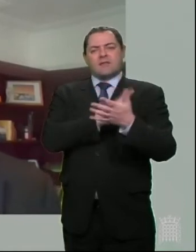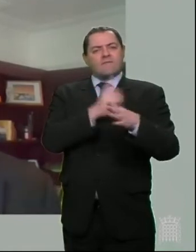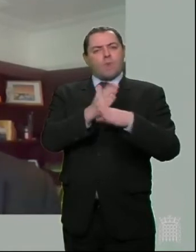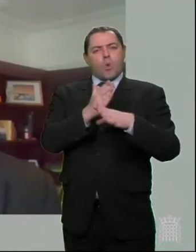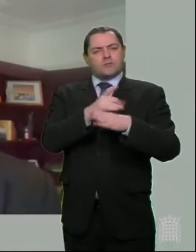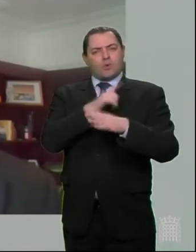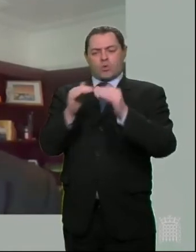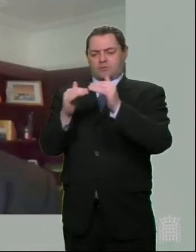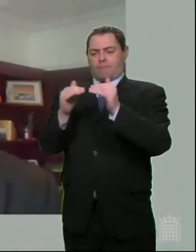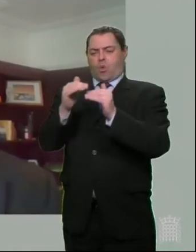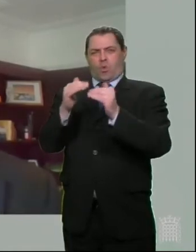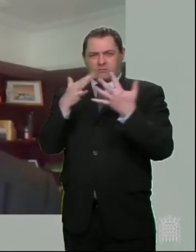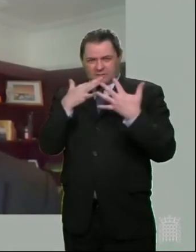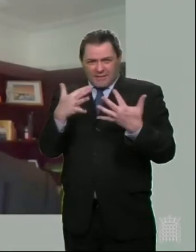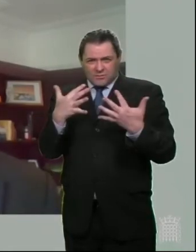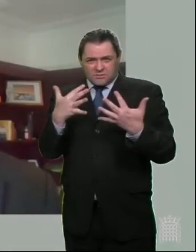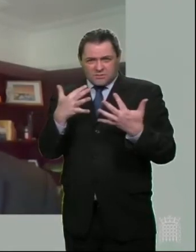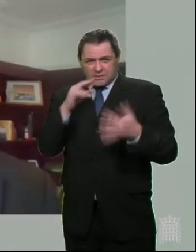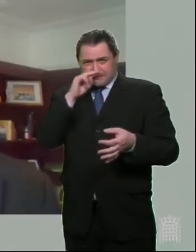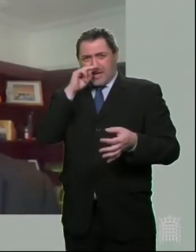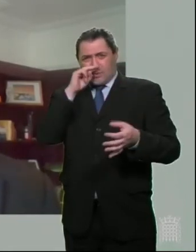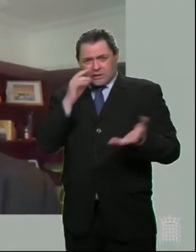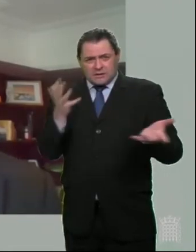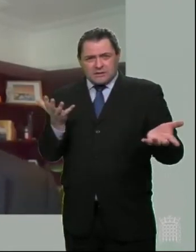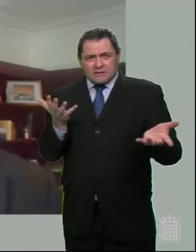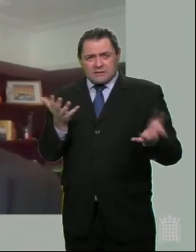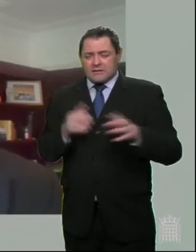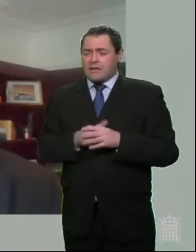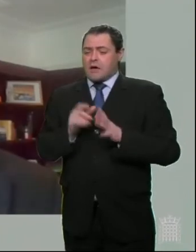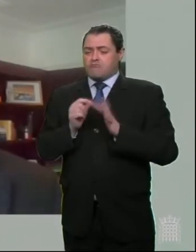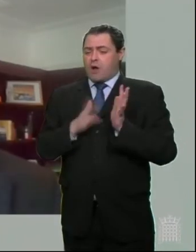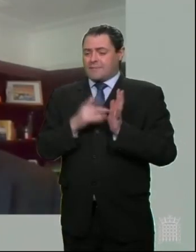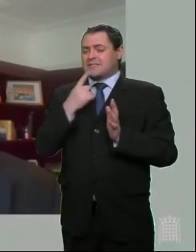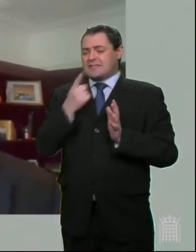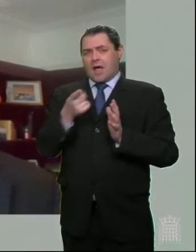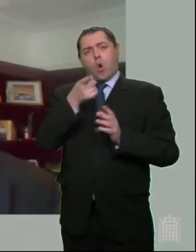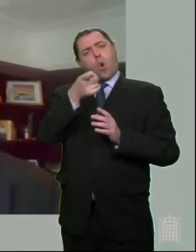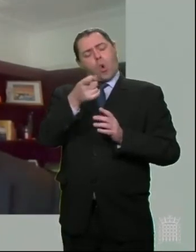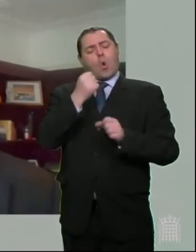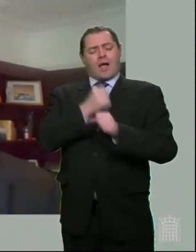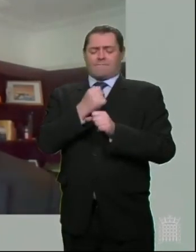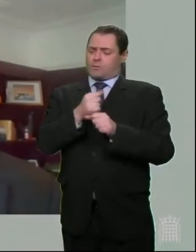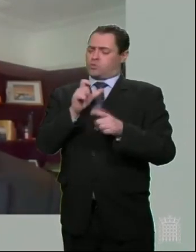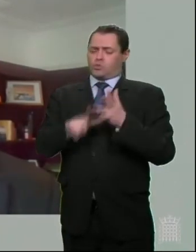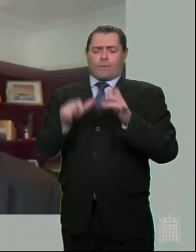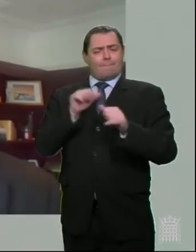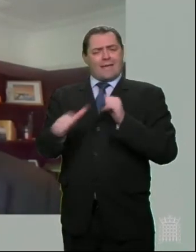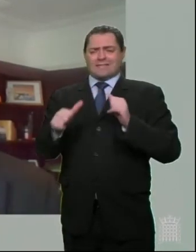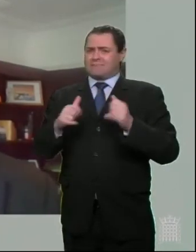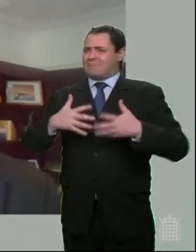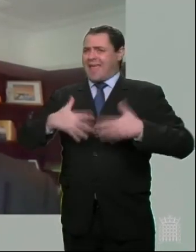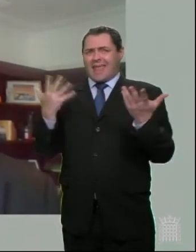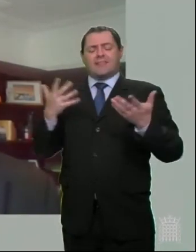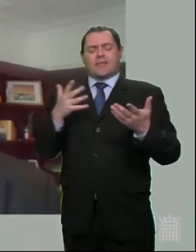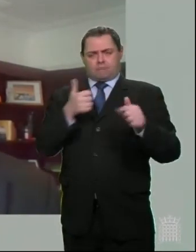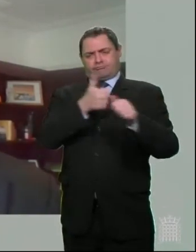financial support. It's no good the Prime Minister saying that his government has done whatever it takes.